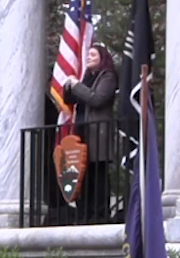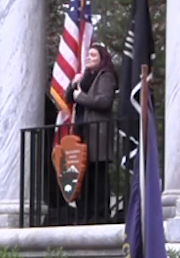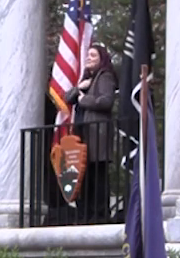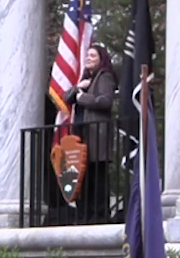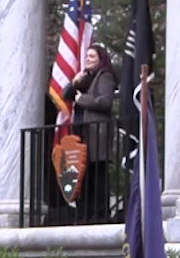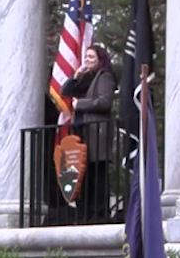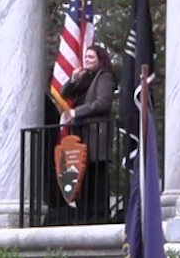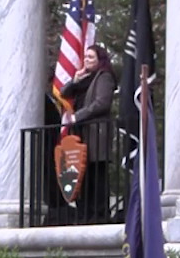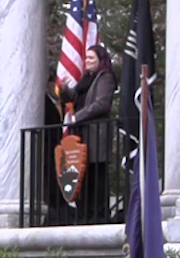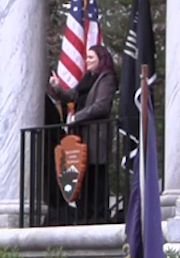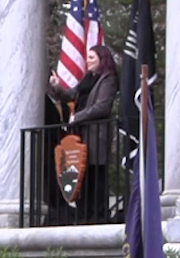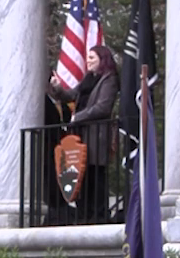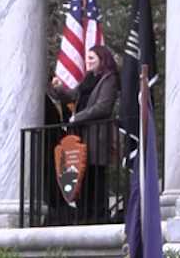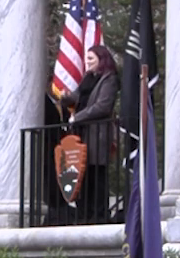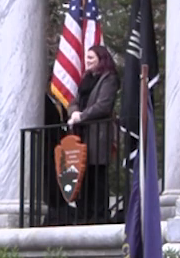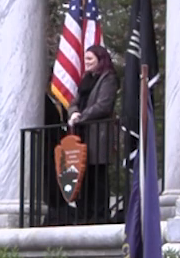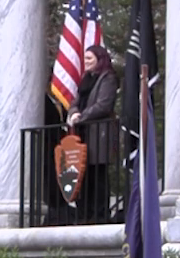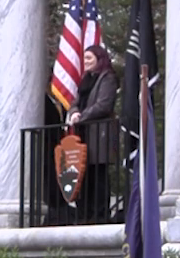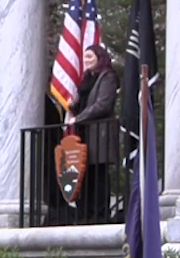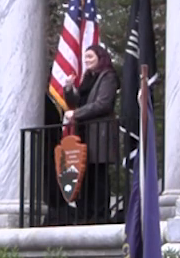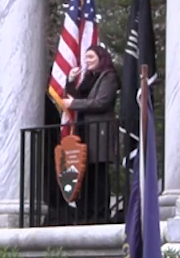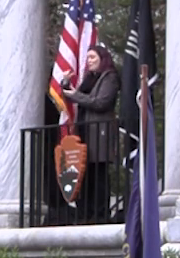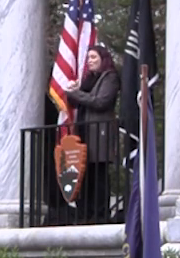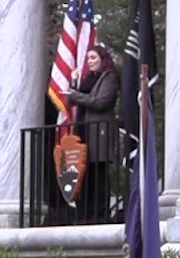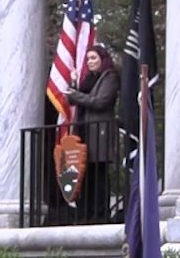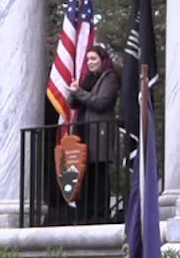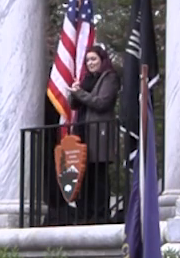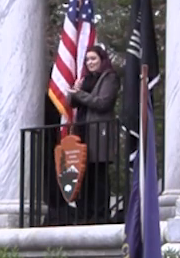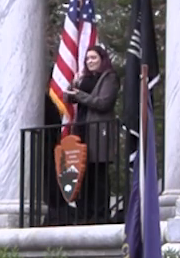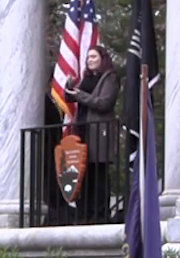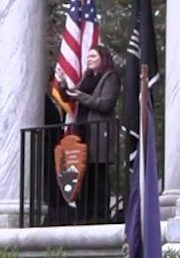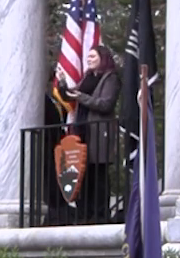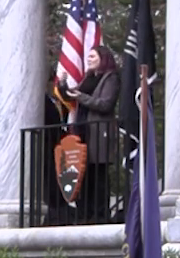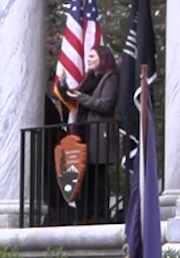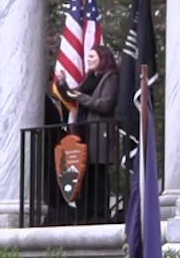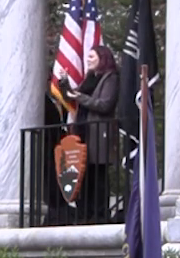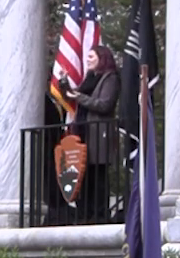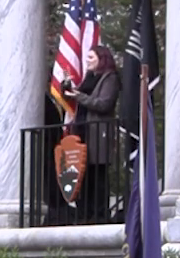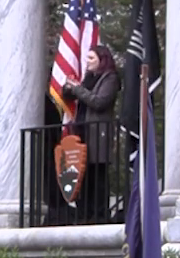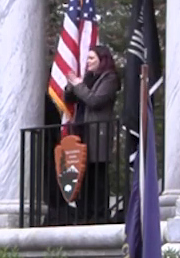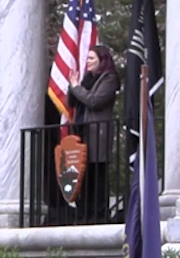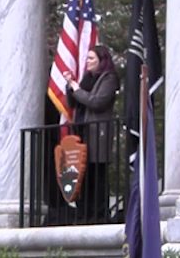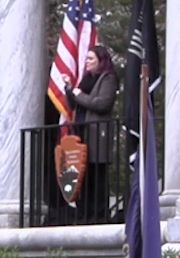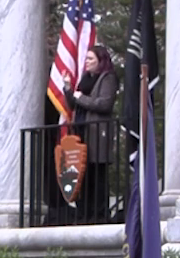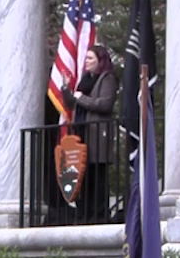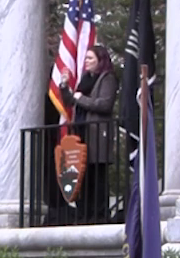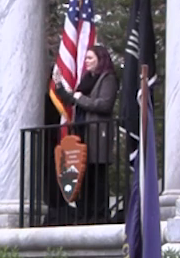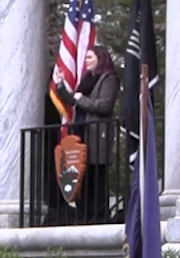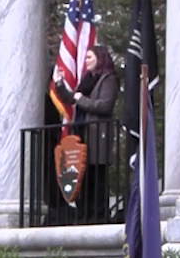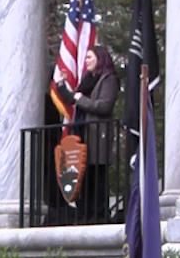of 21 in 2019. He graduated with basic training at Fort Leonard, where he became a 12B combat